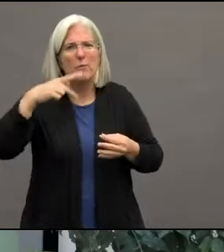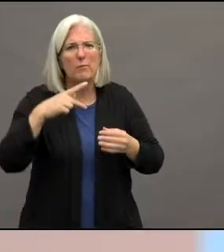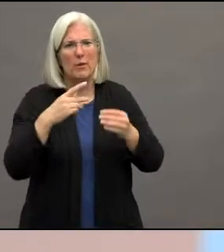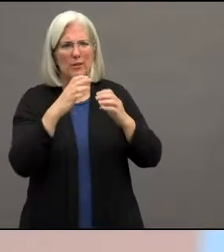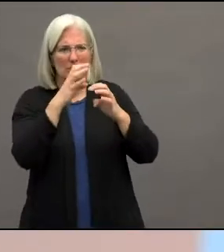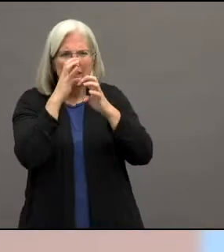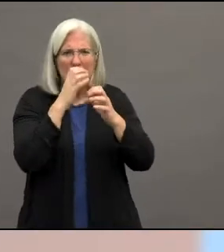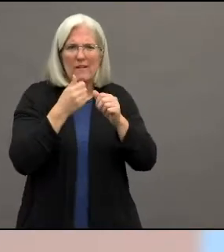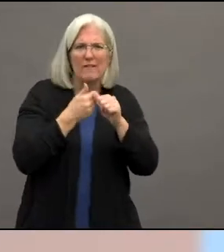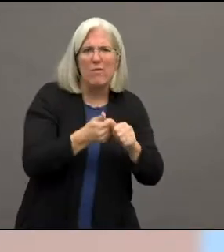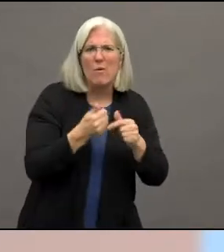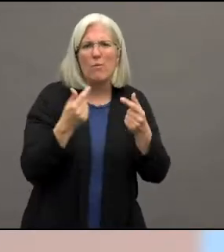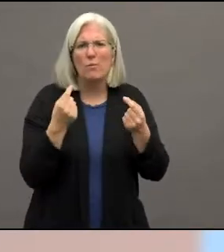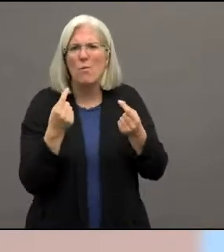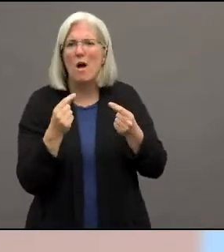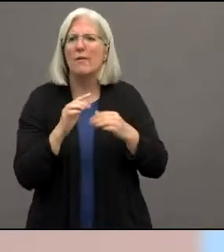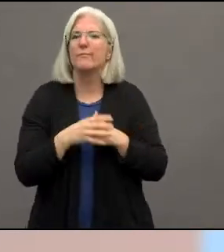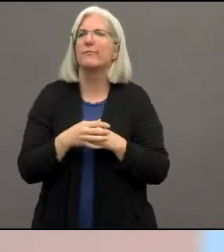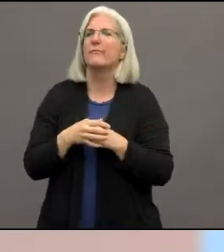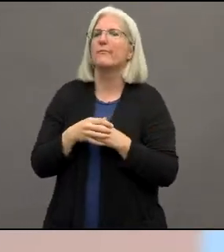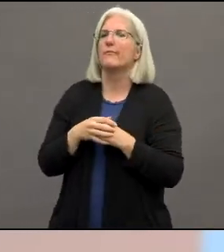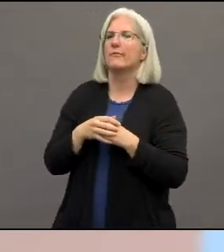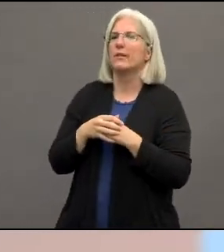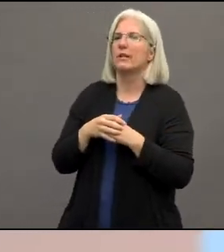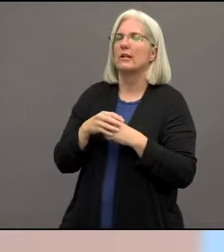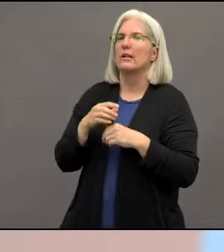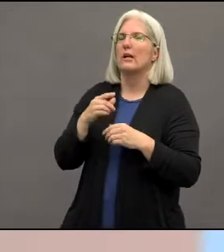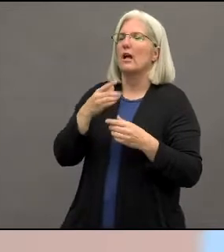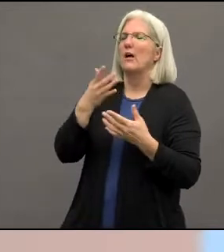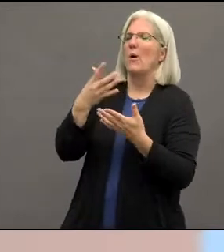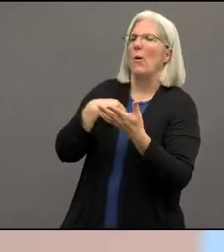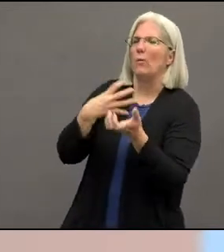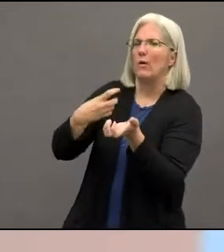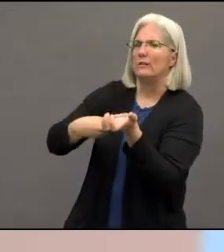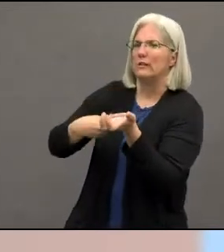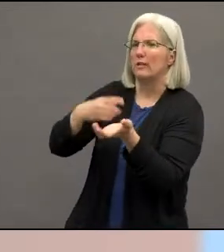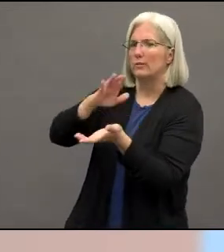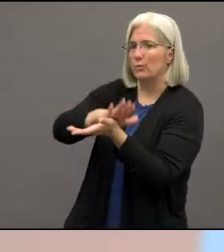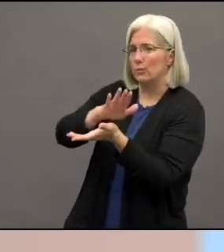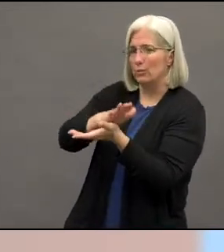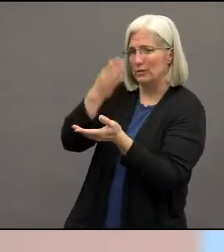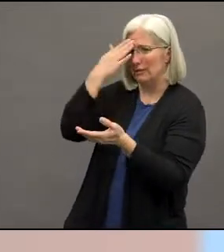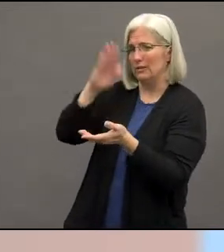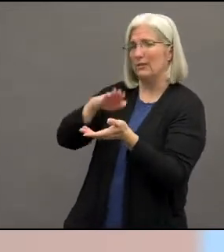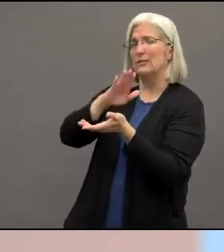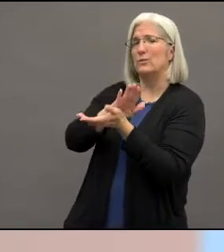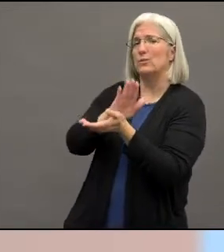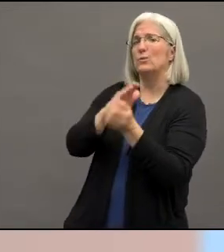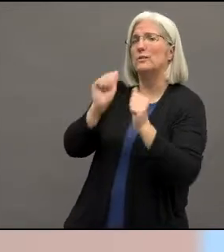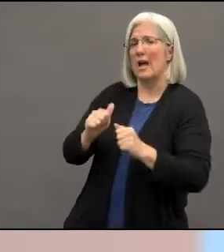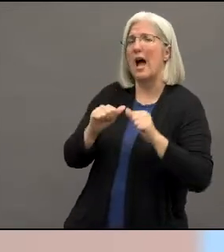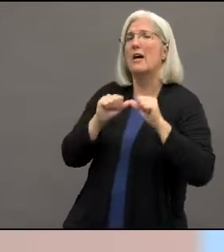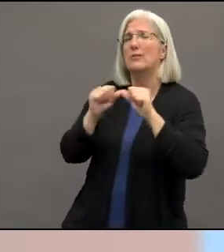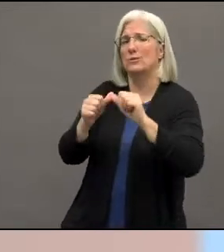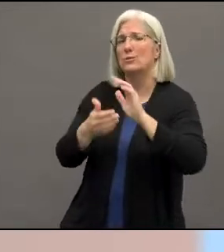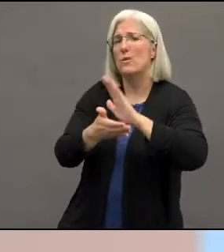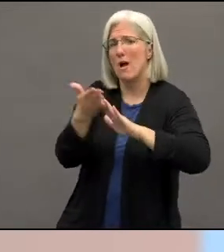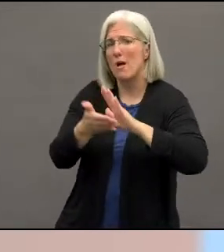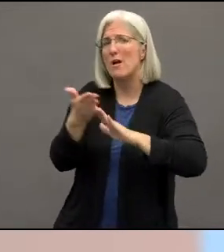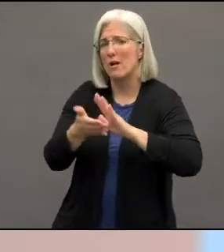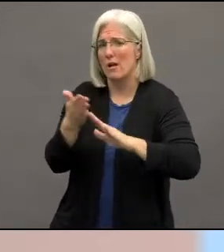about schools, so if a school has been opened, they can continue to operate and continue to be opened. But if they